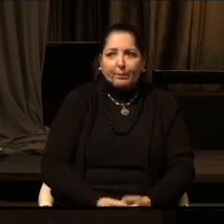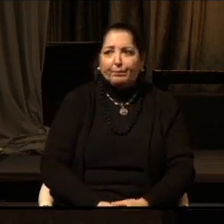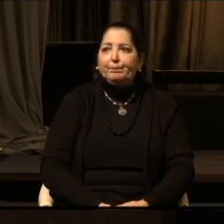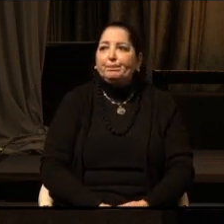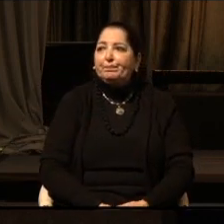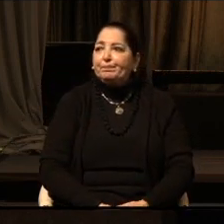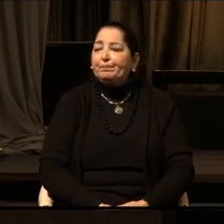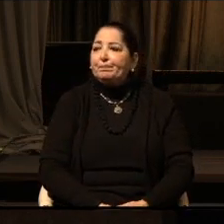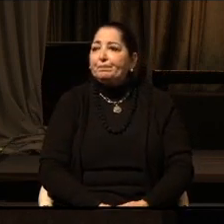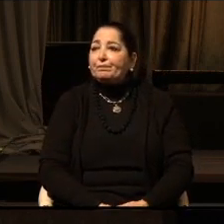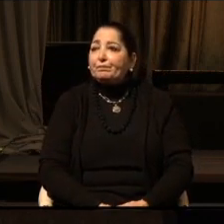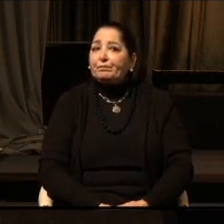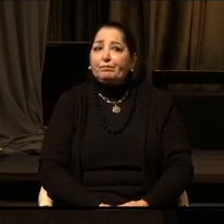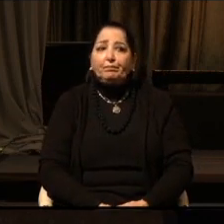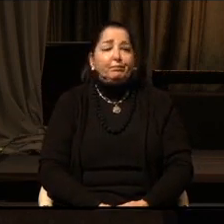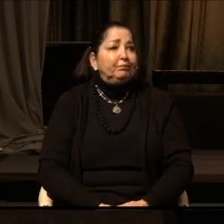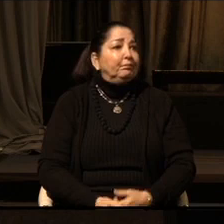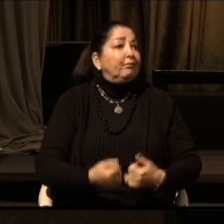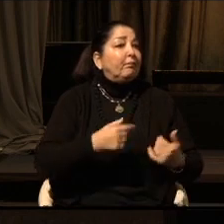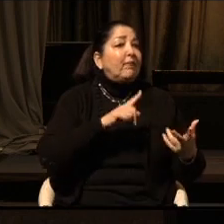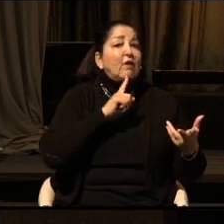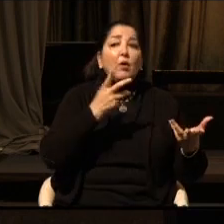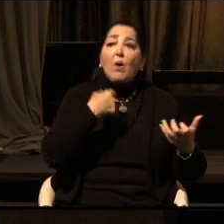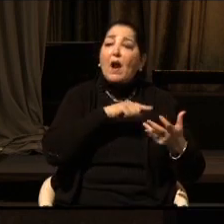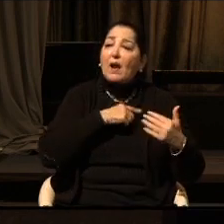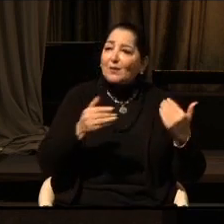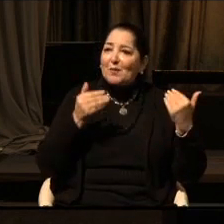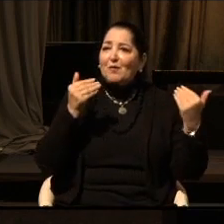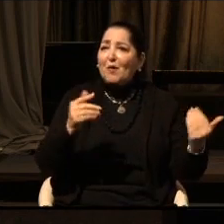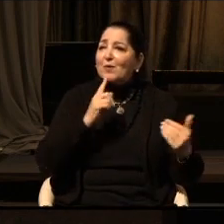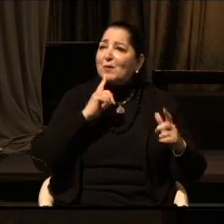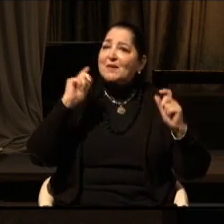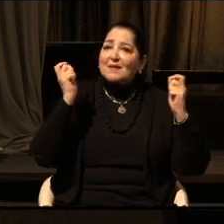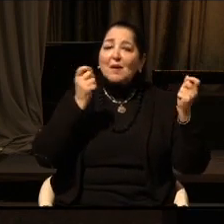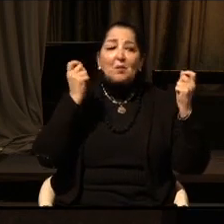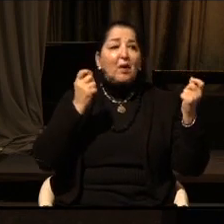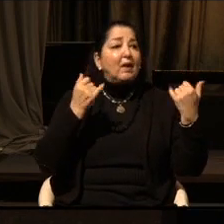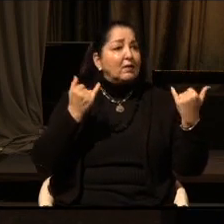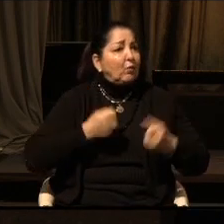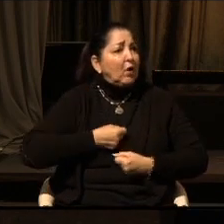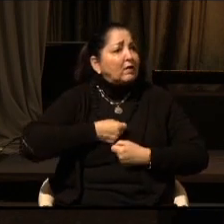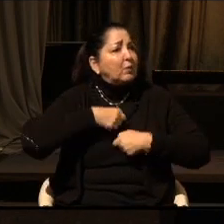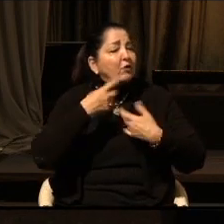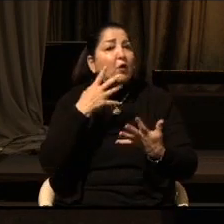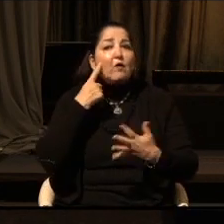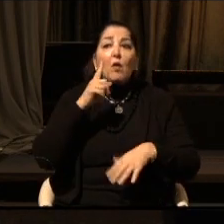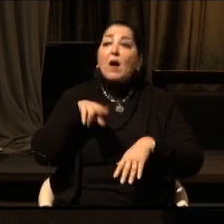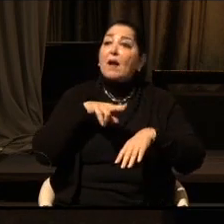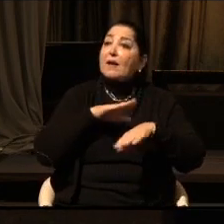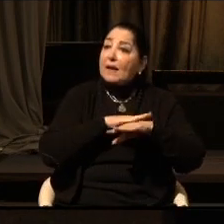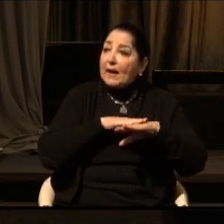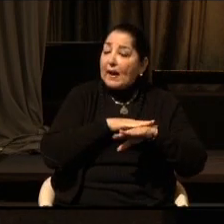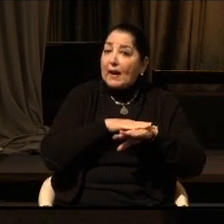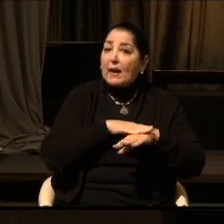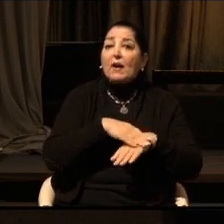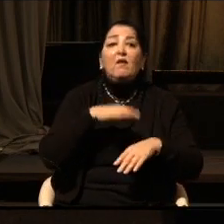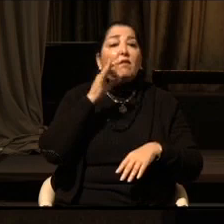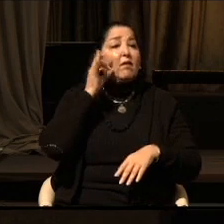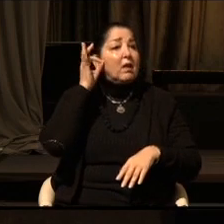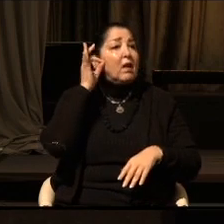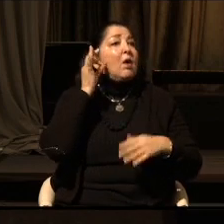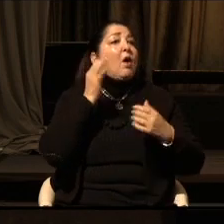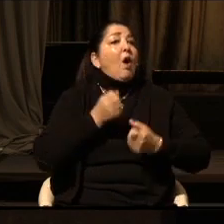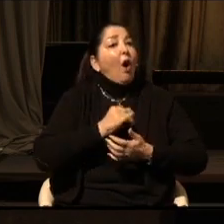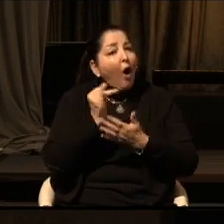And more importantly, I just really want us to move forward and celebrate contemporary expressions of Native arts and culture and look for ways that we can bring